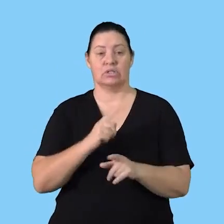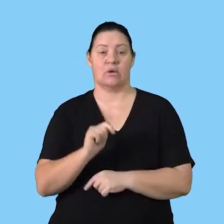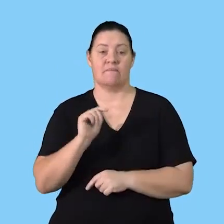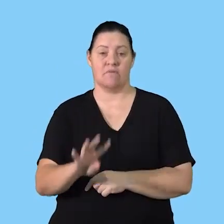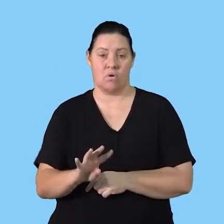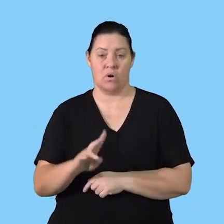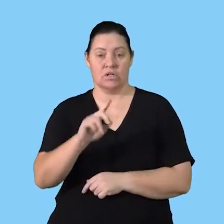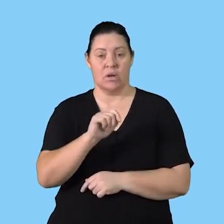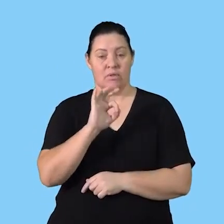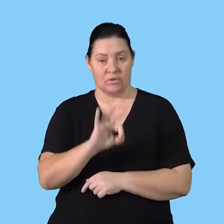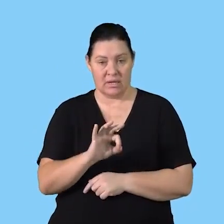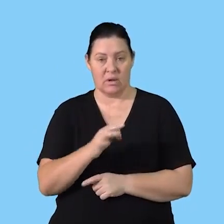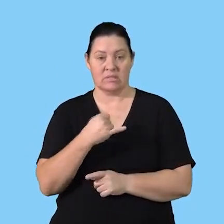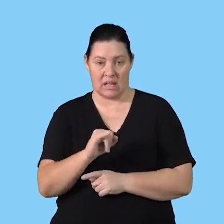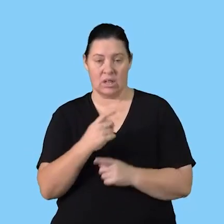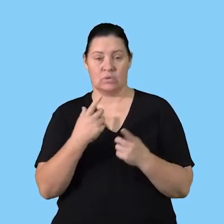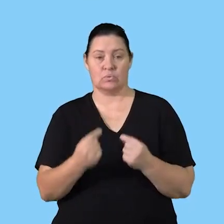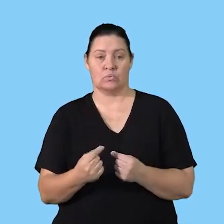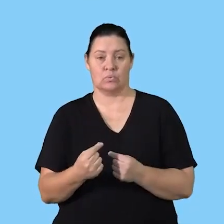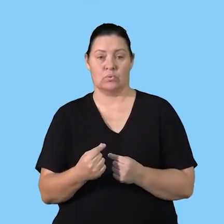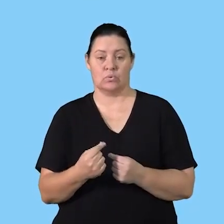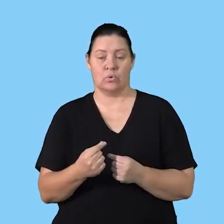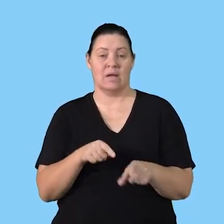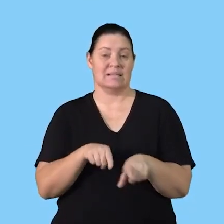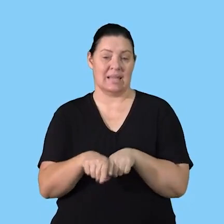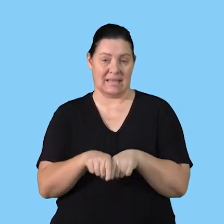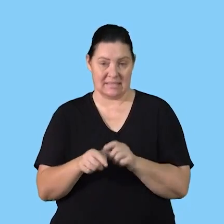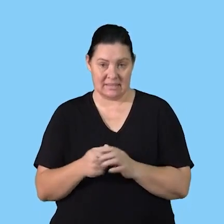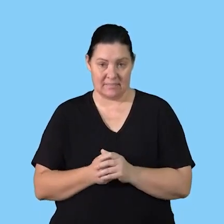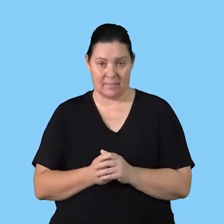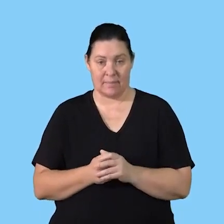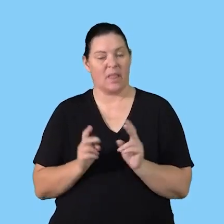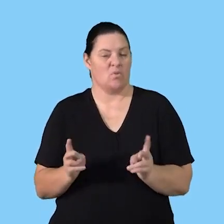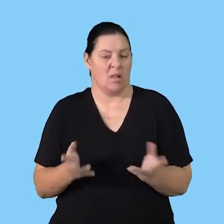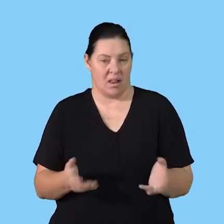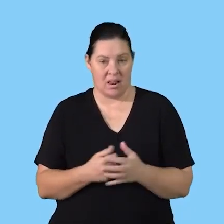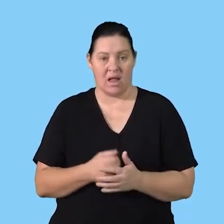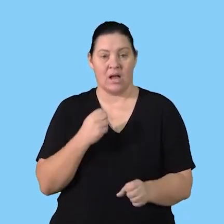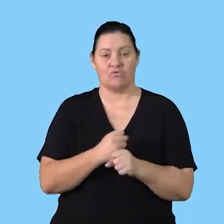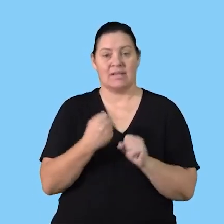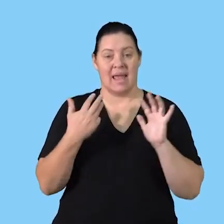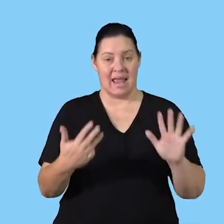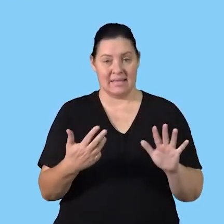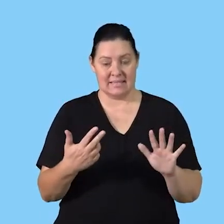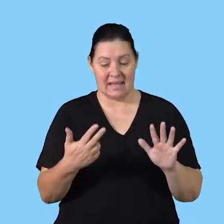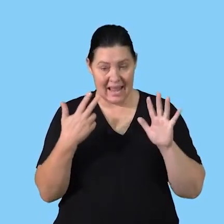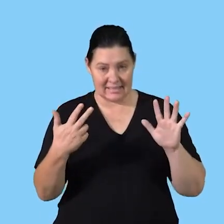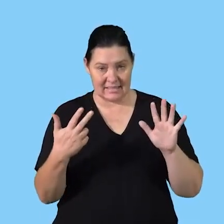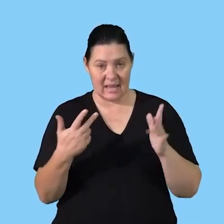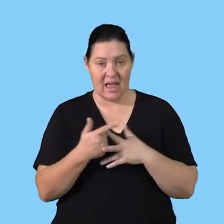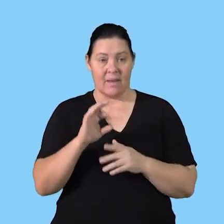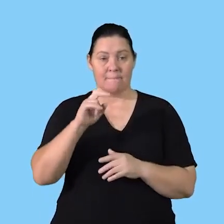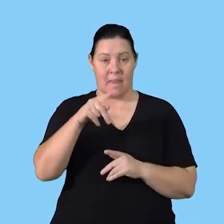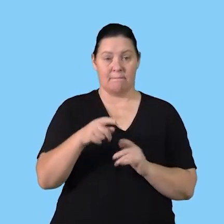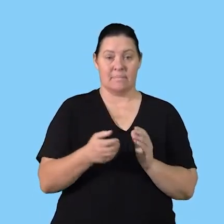4. In term 3, we're still going to do the term test as usual. Then in grade 8, we have got